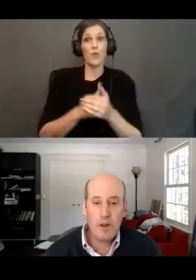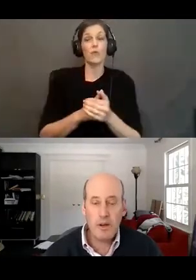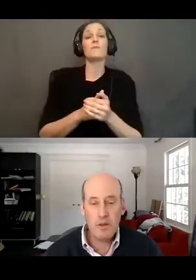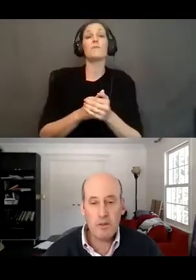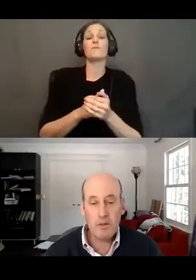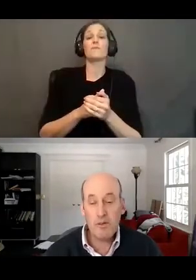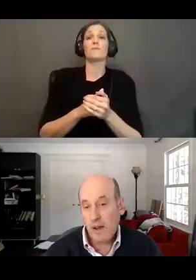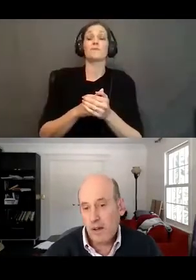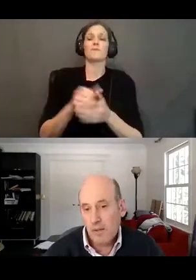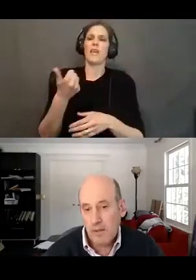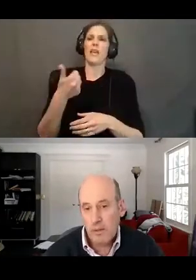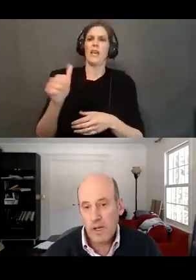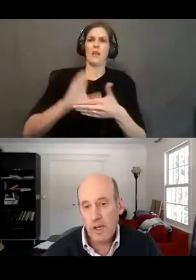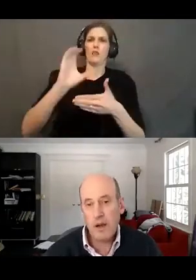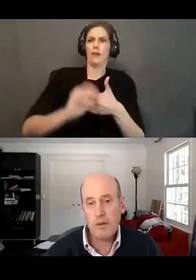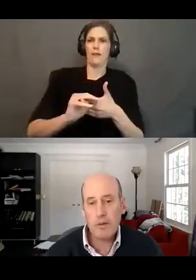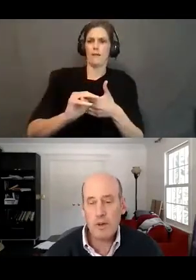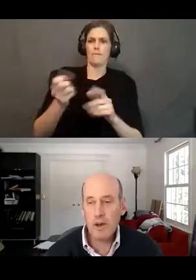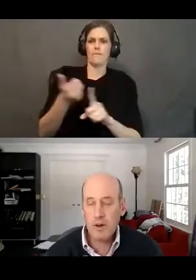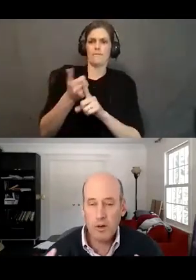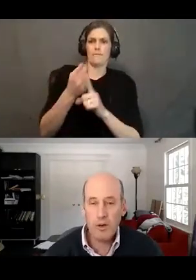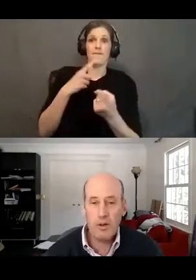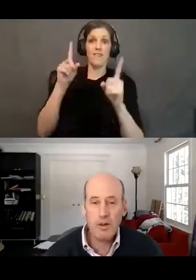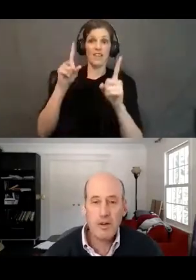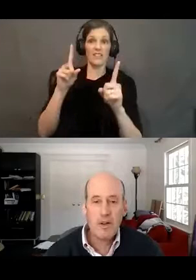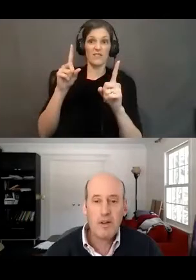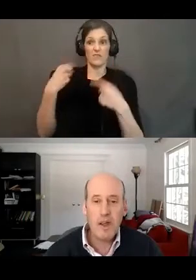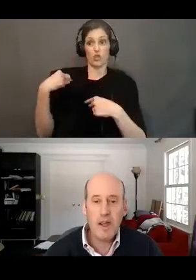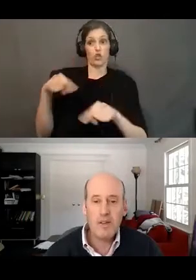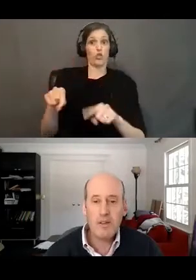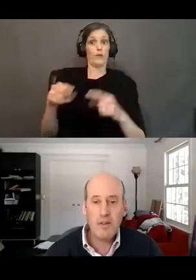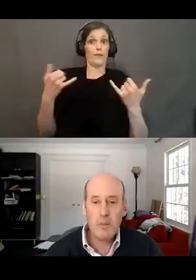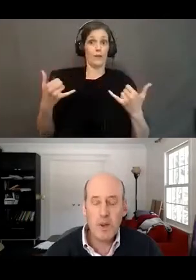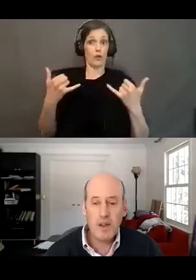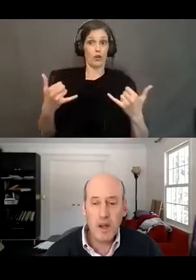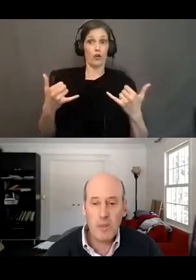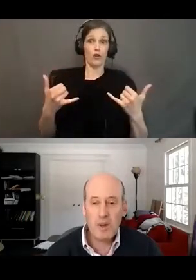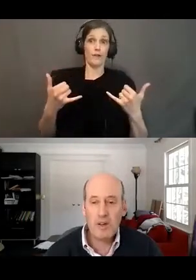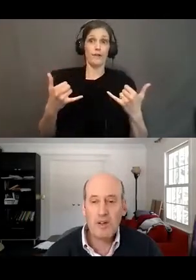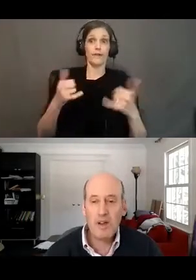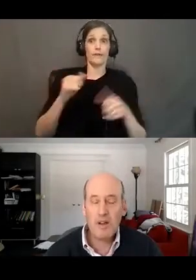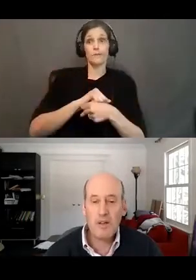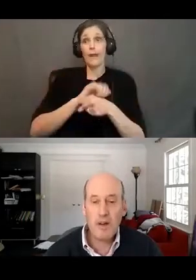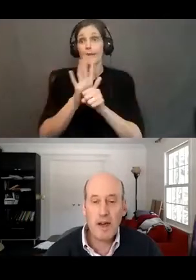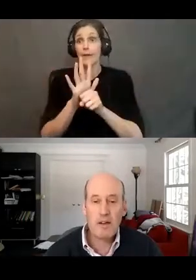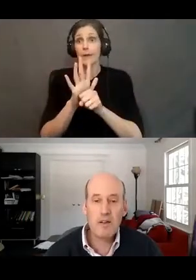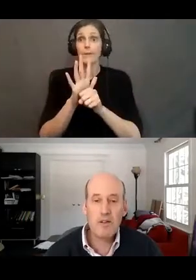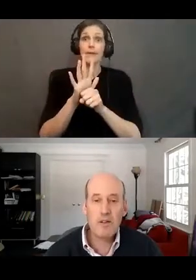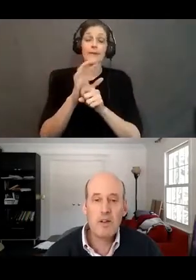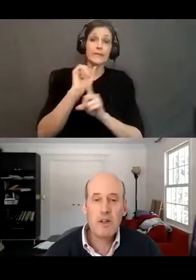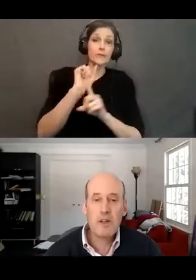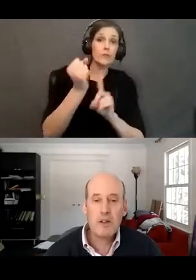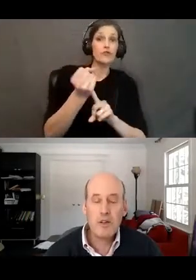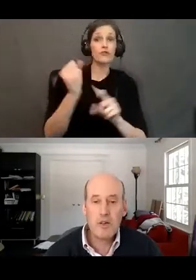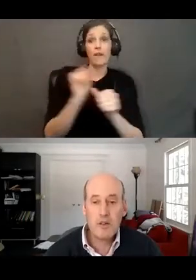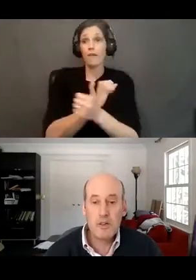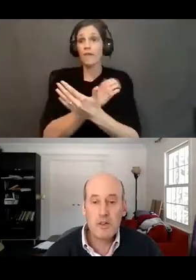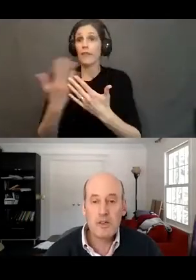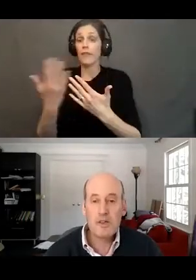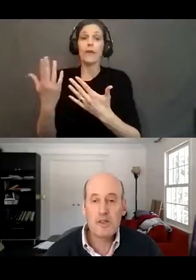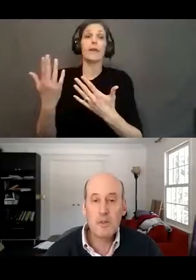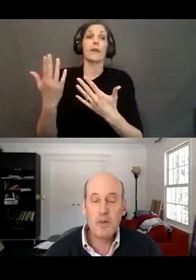curriculum that is effective right now during our current days of the pandemic and other factors,